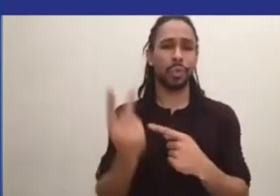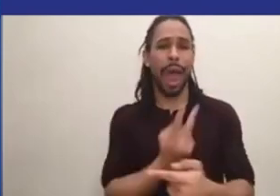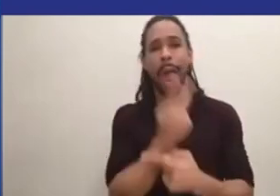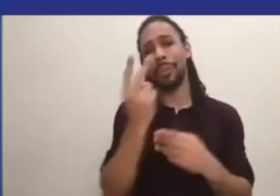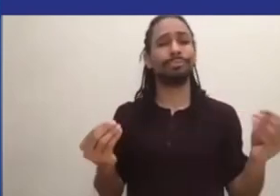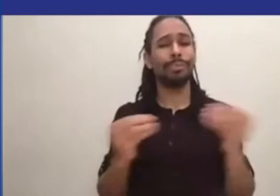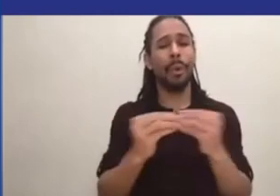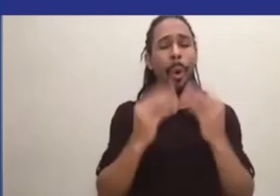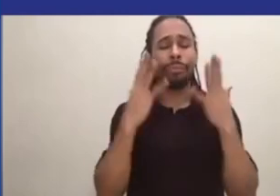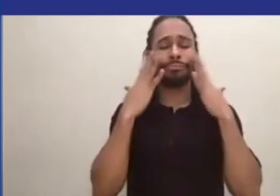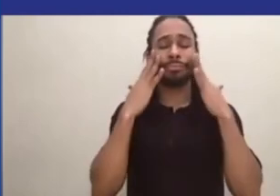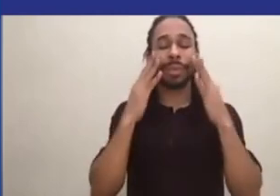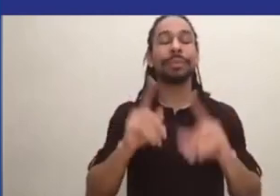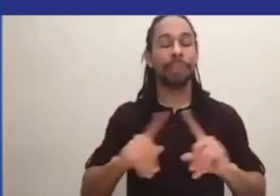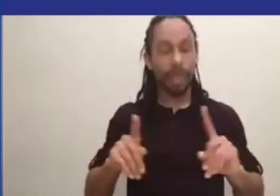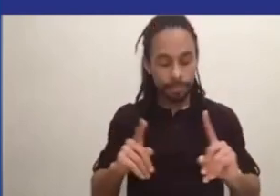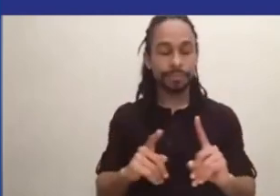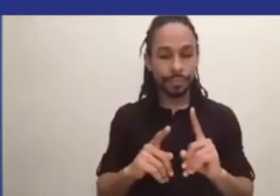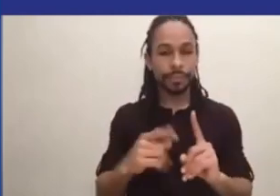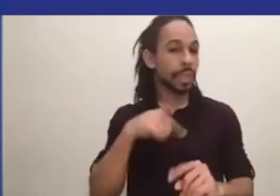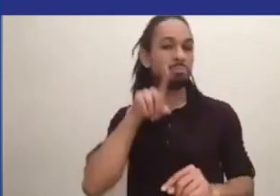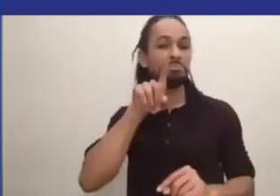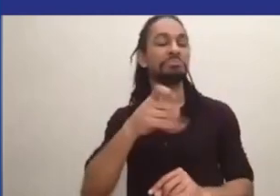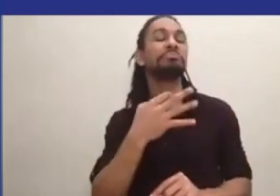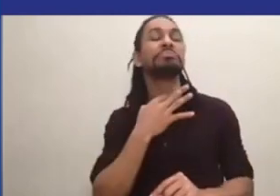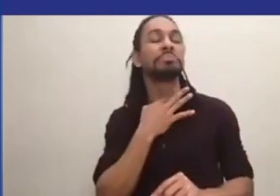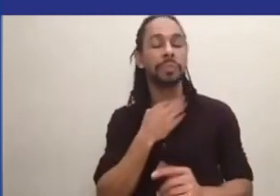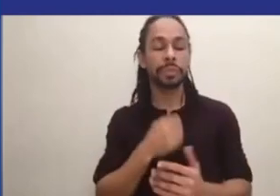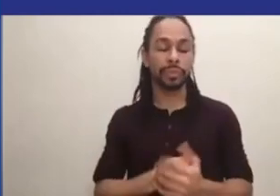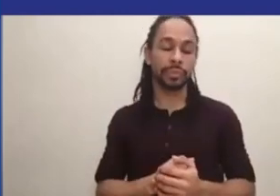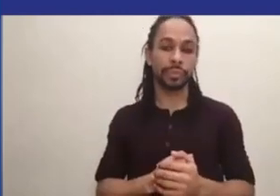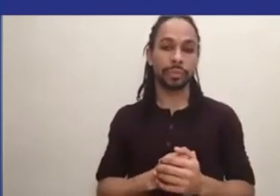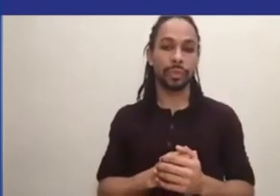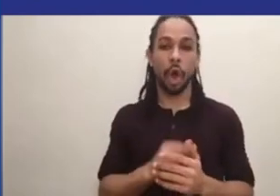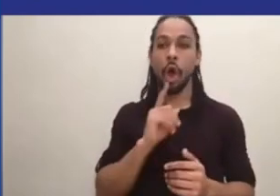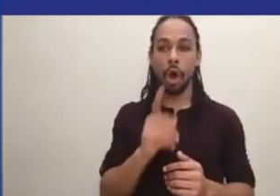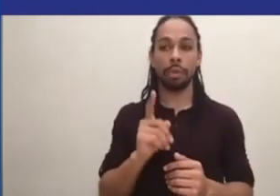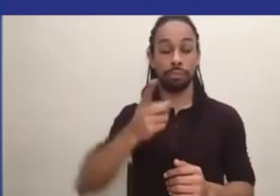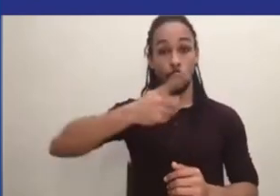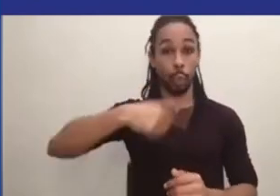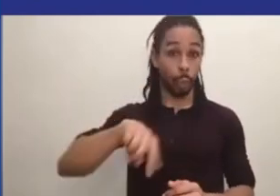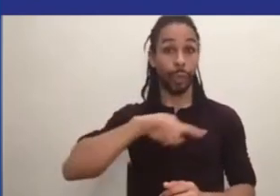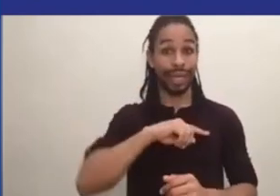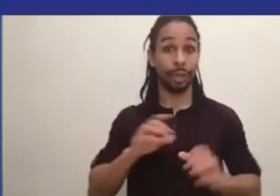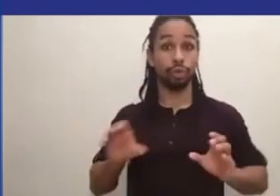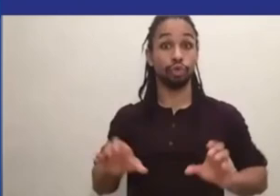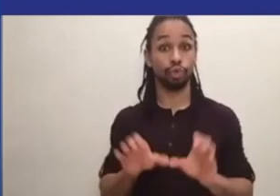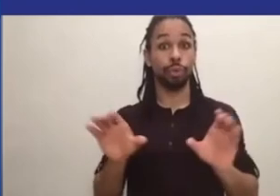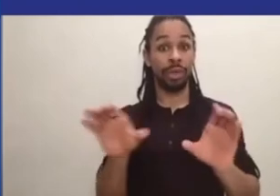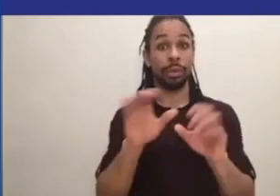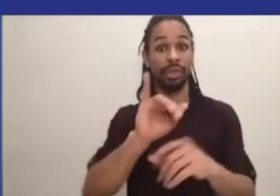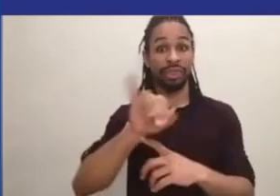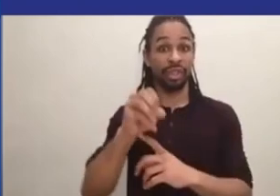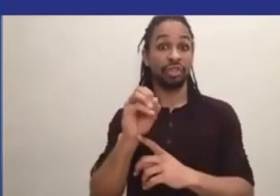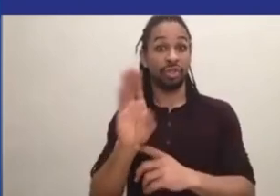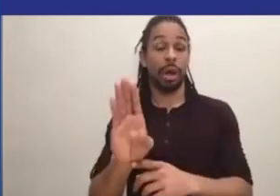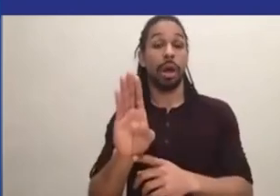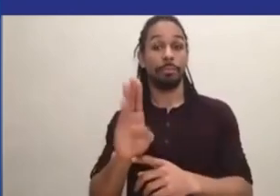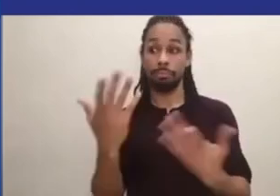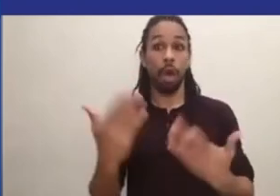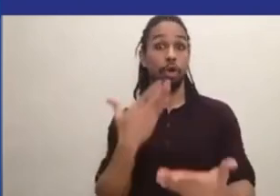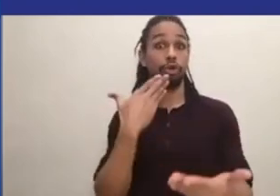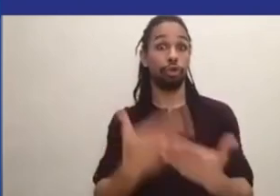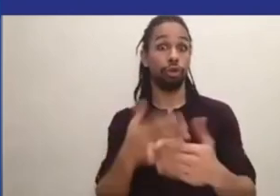But are they doing and they we are we doing the job, a good job